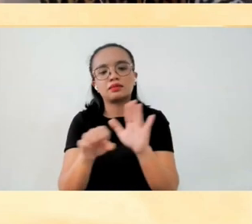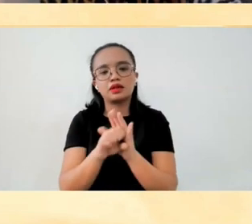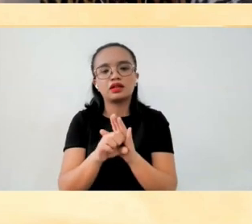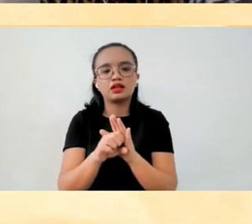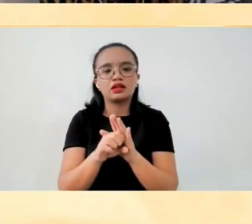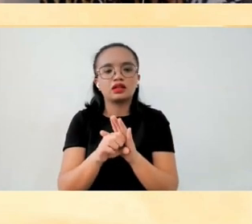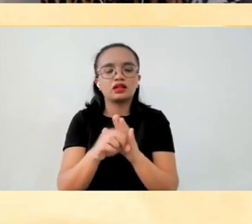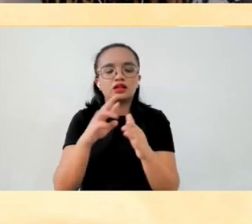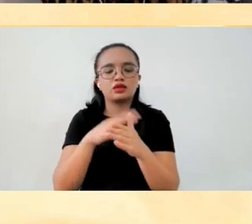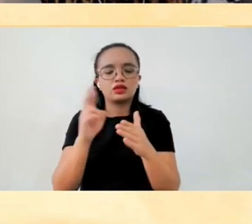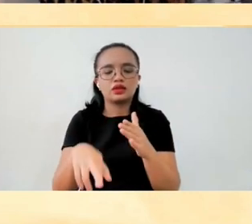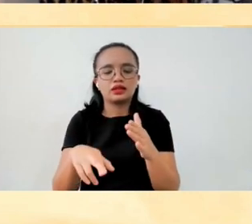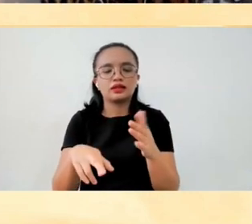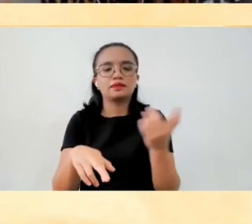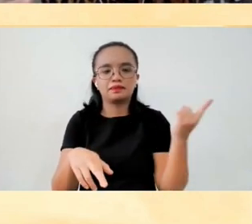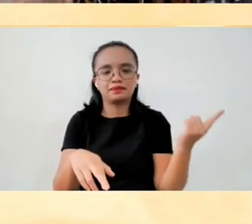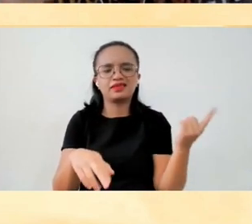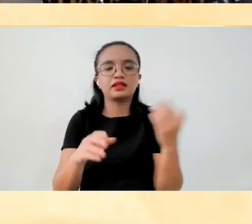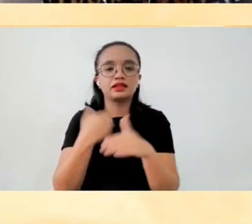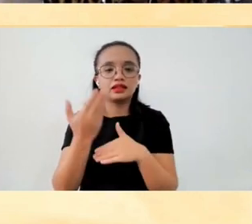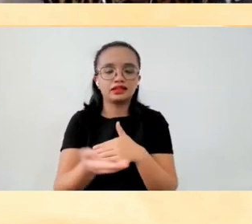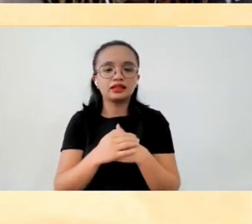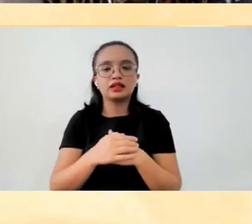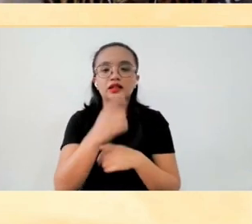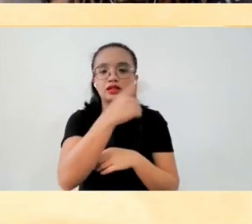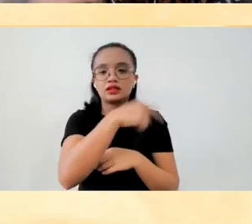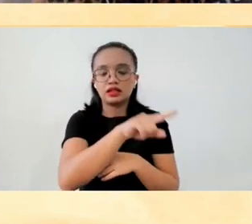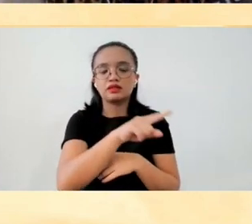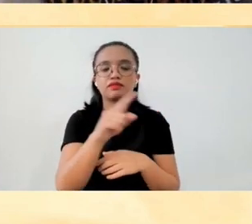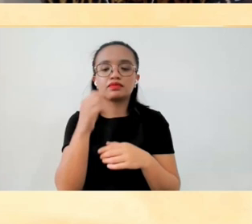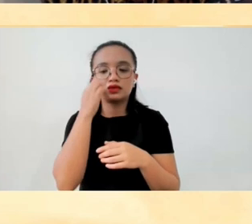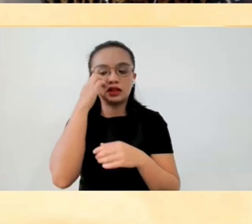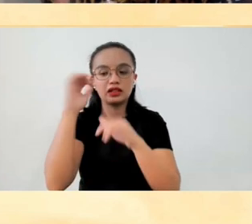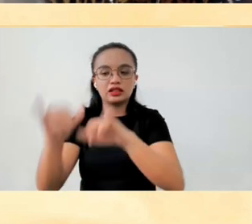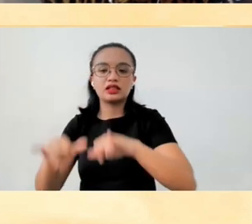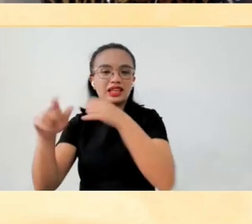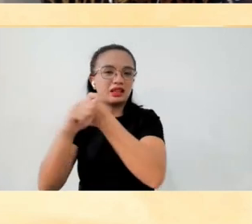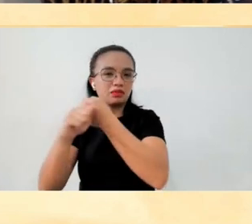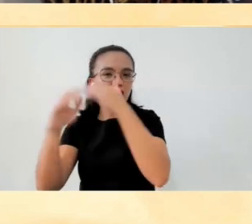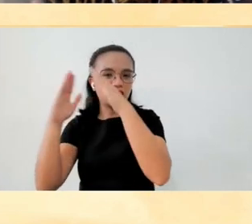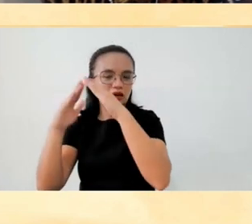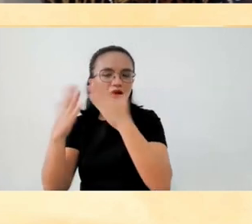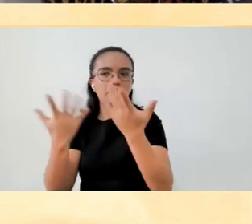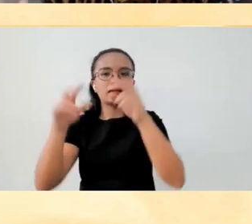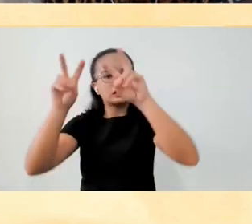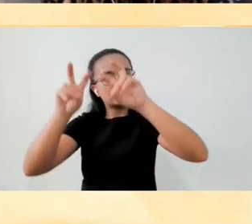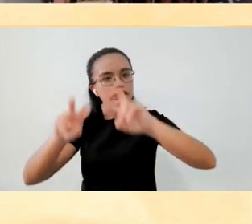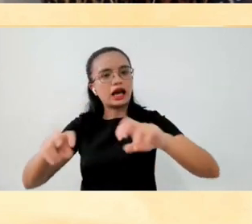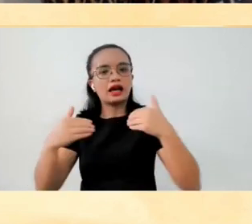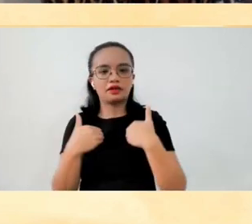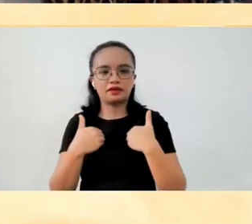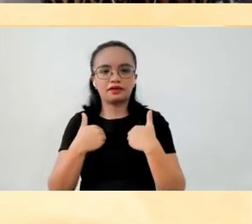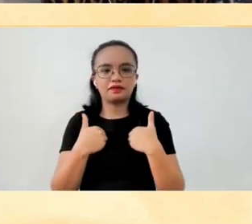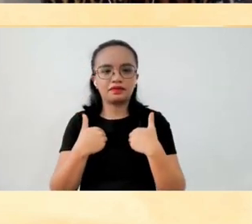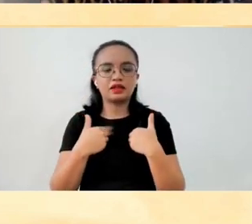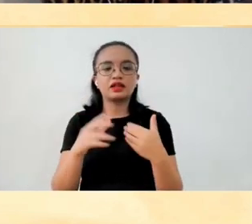findings that indicate this. And then while they are in the shelter, maybe trial and investigation are going on. And